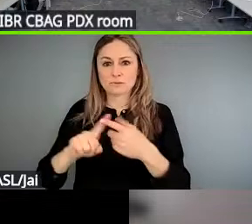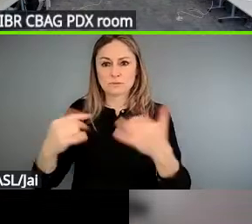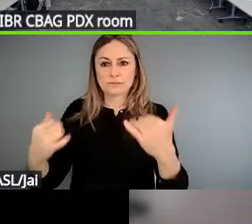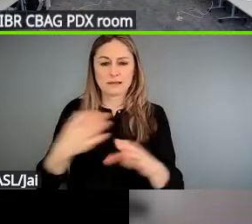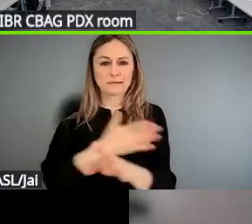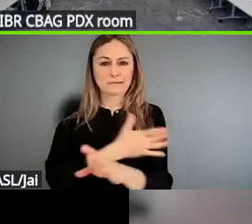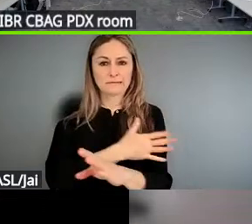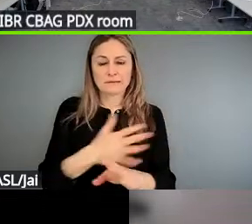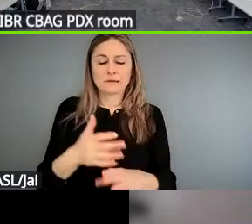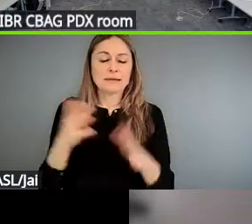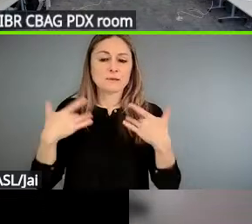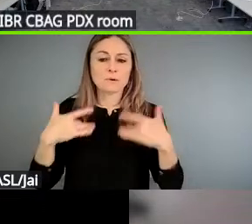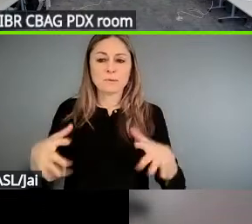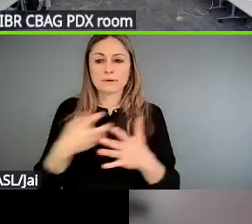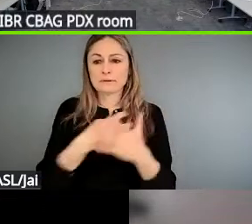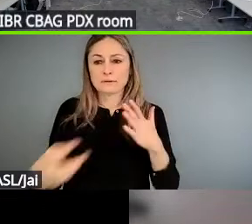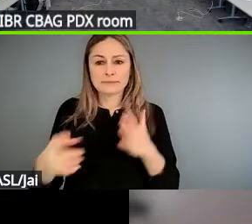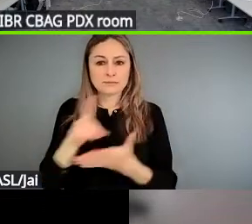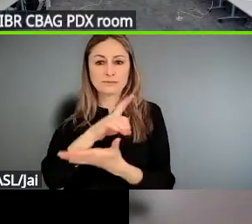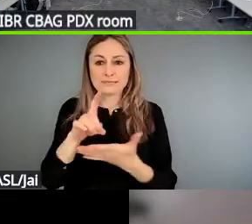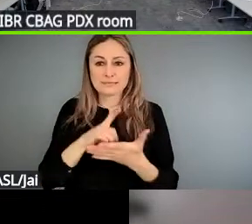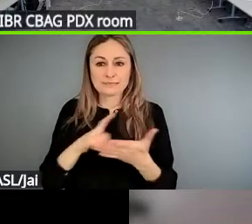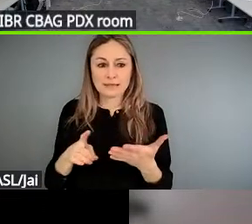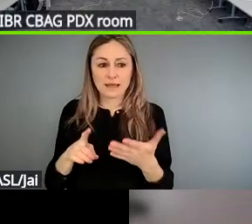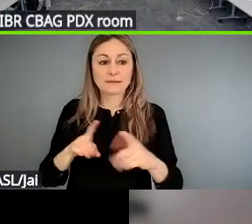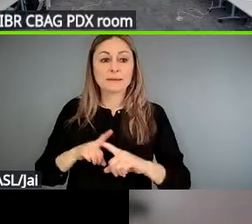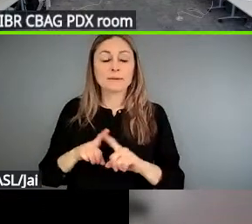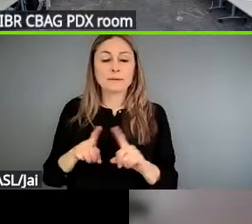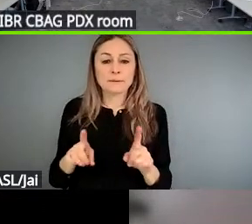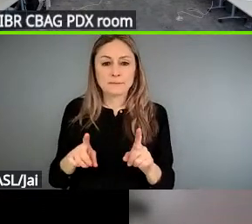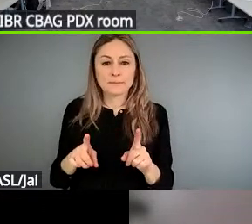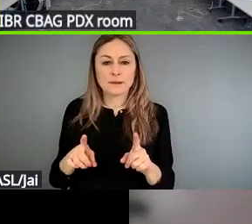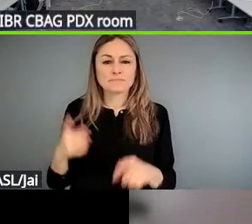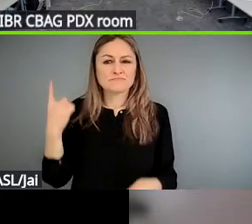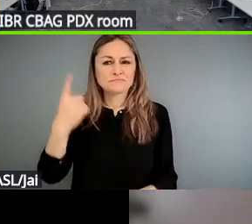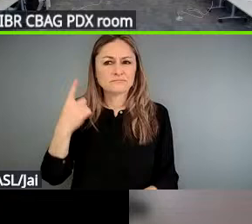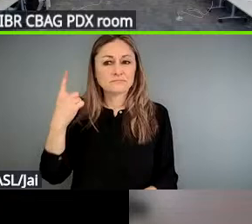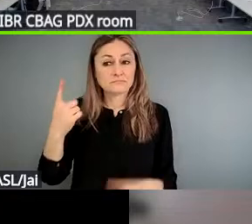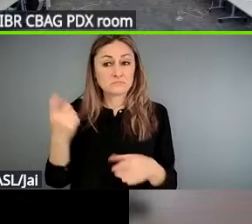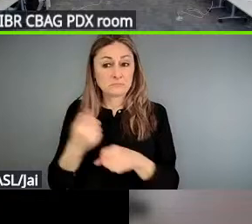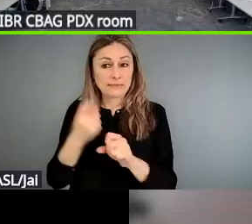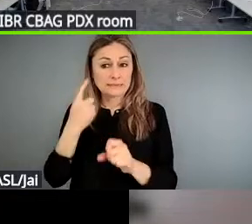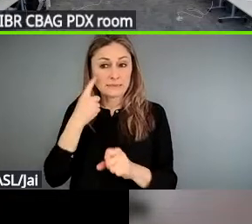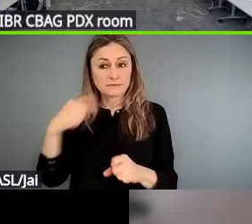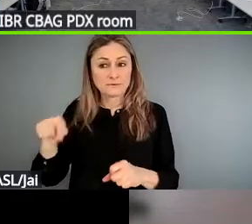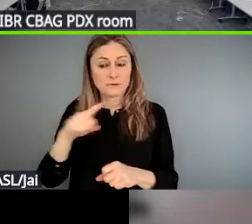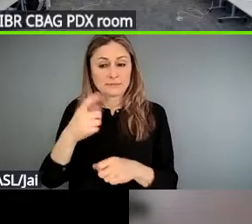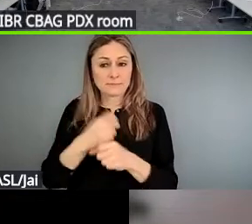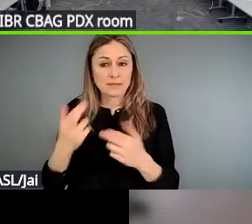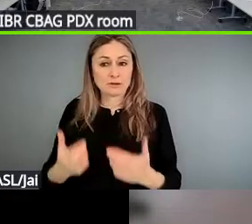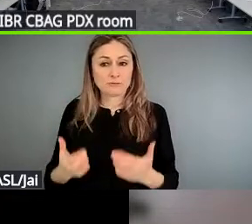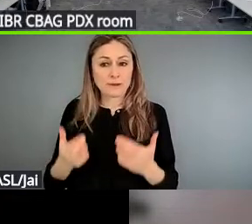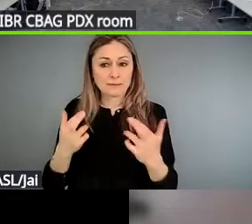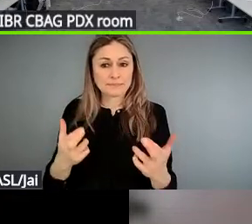into design of it, but it does. I'm wondering if it makes sense for us to make a recommendation